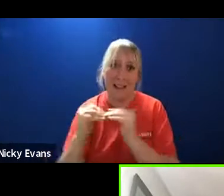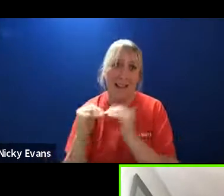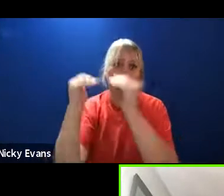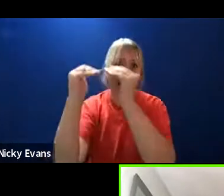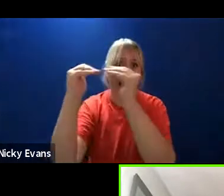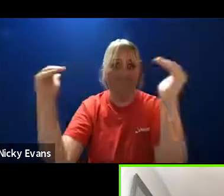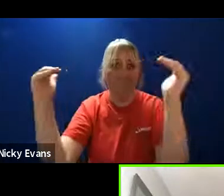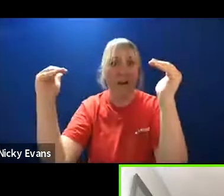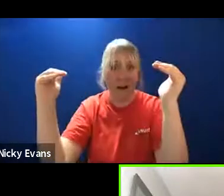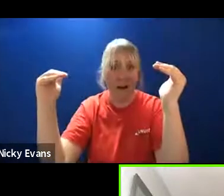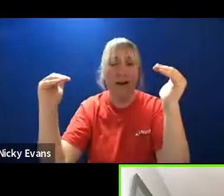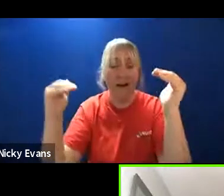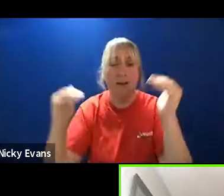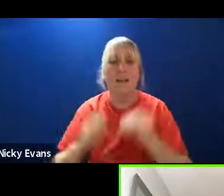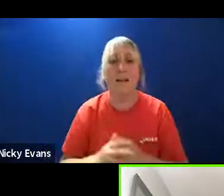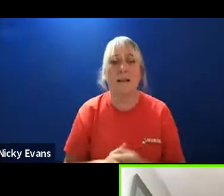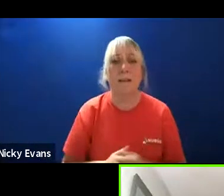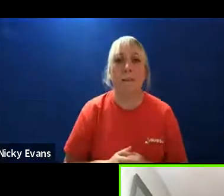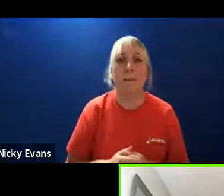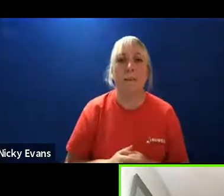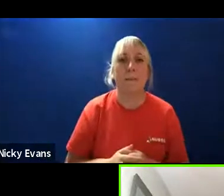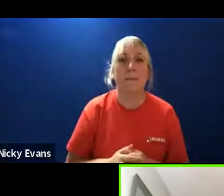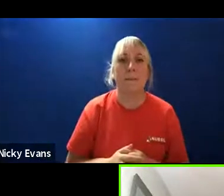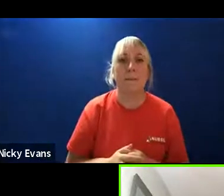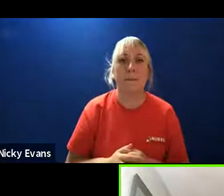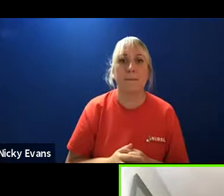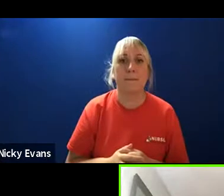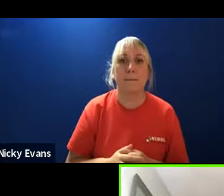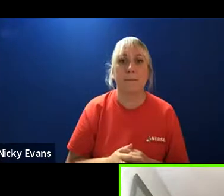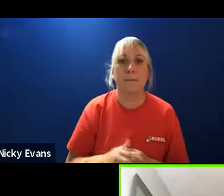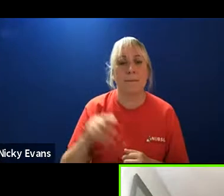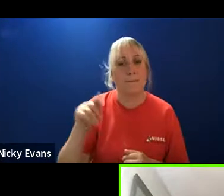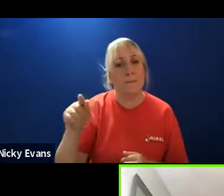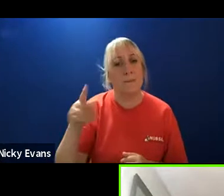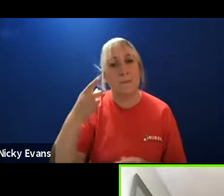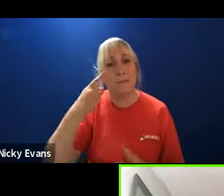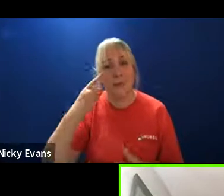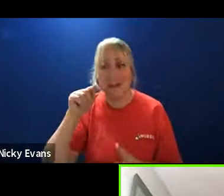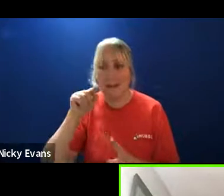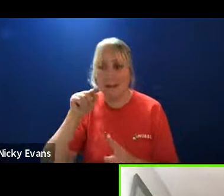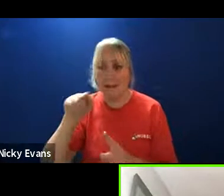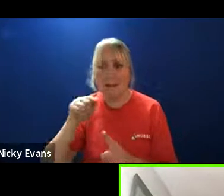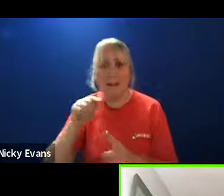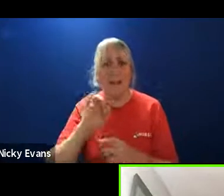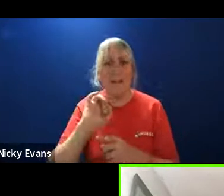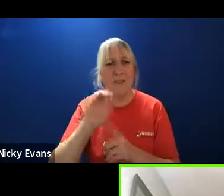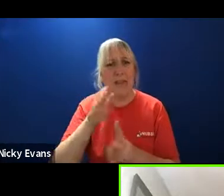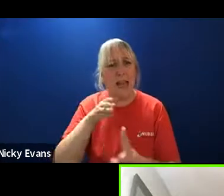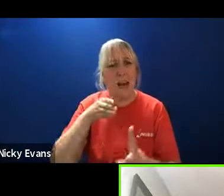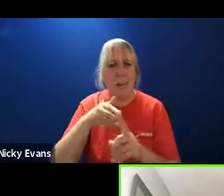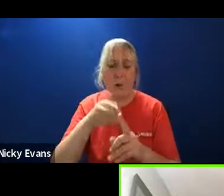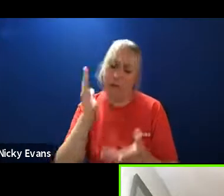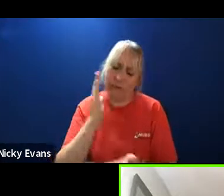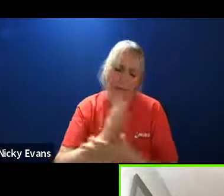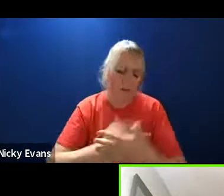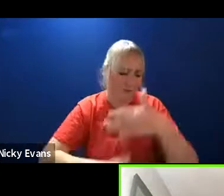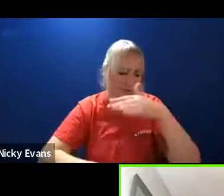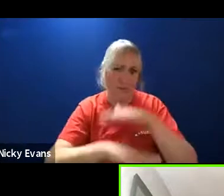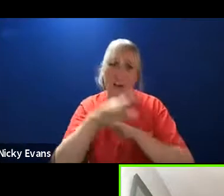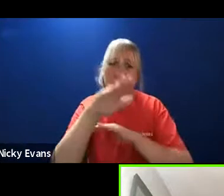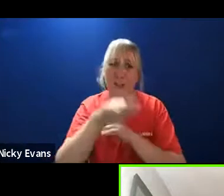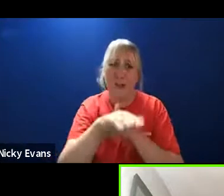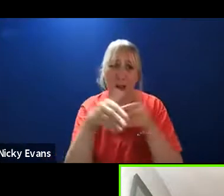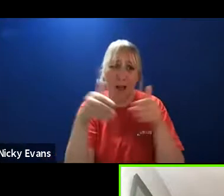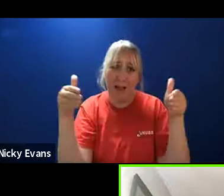Lucy mentioned. That coupled with an absolutely child-centered approach means that young